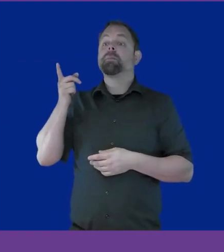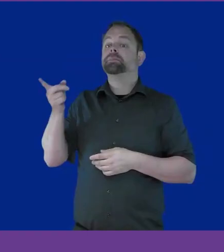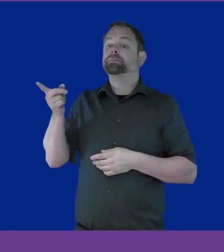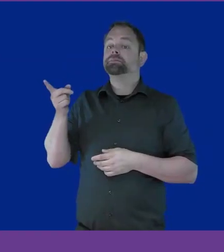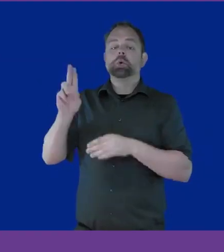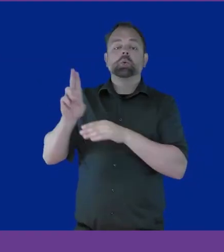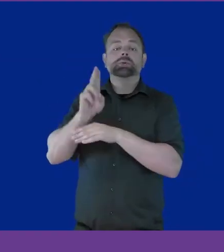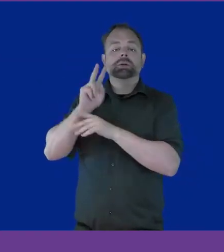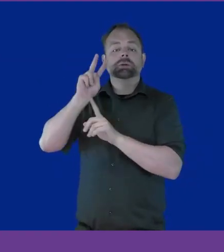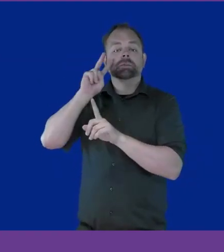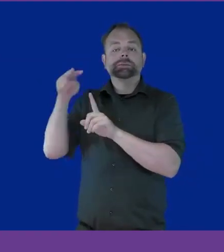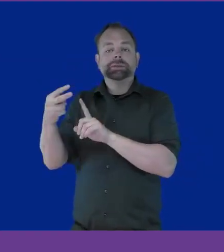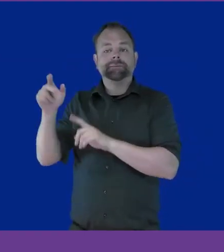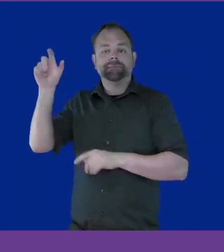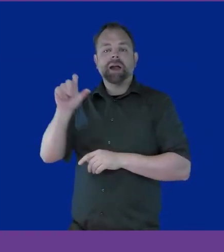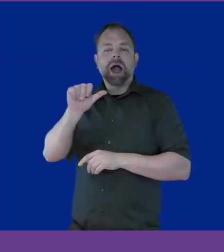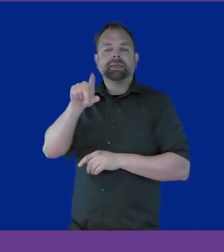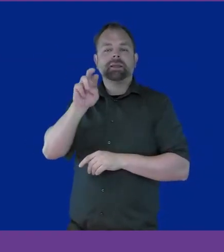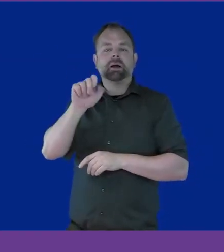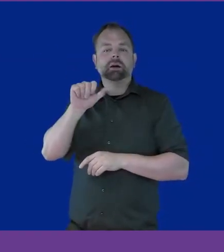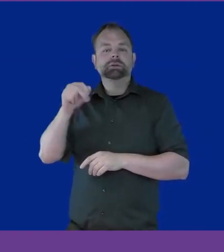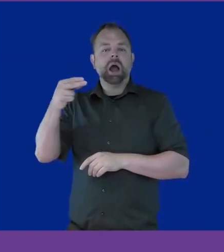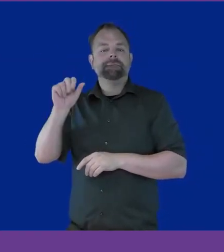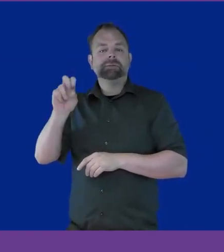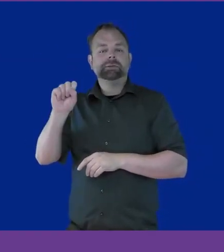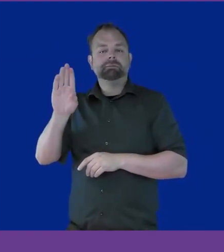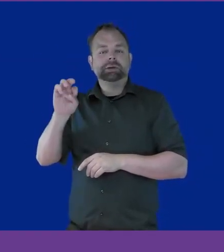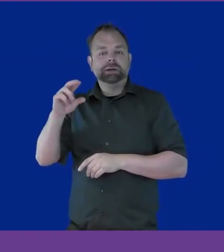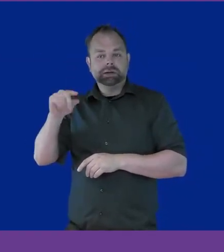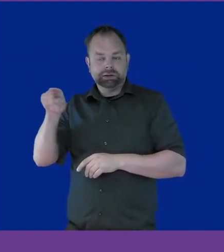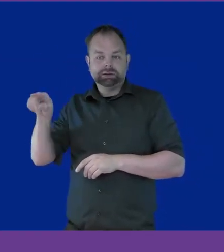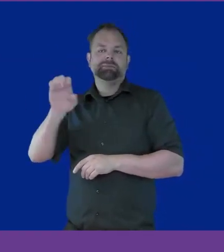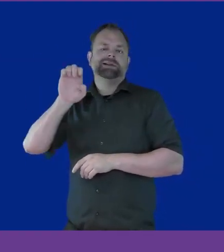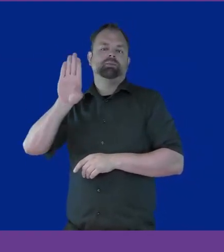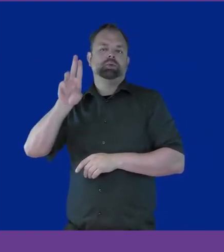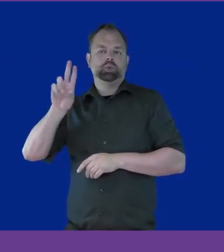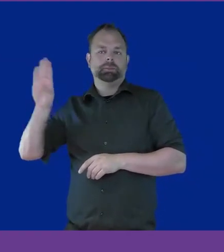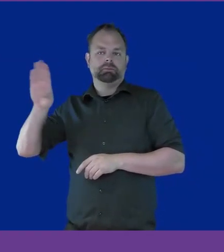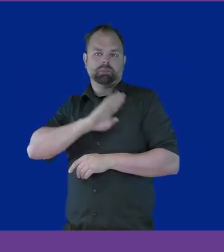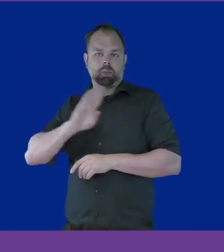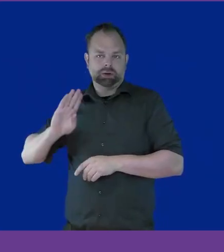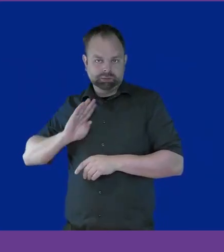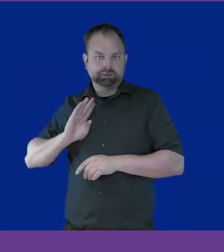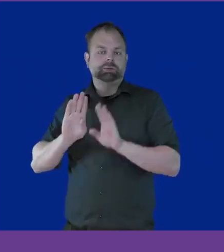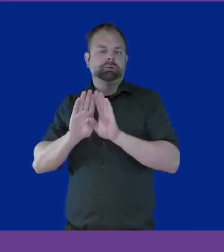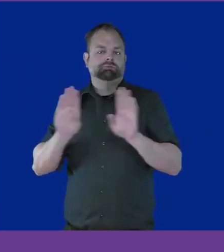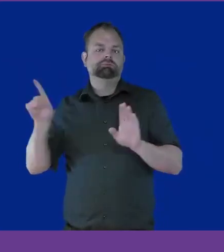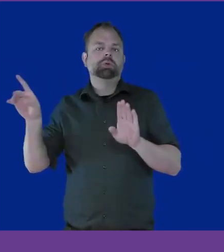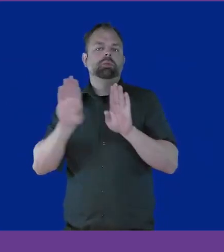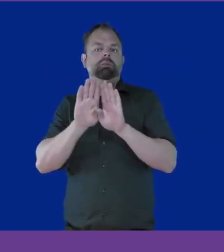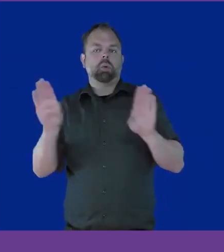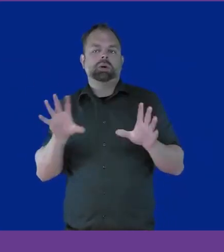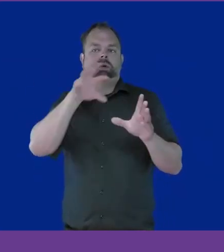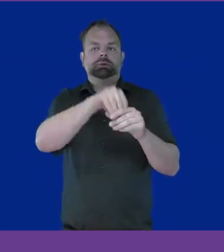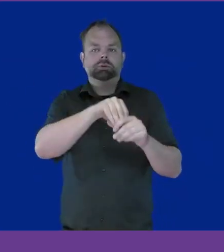I do a bit an uncommon thing. I let the male person in the panel start. Why? Because we want to